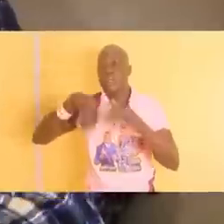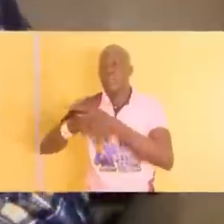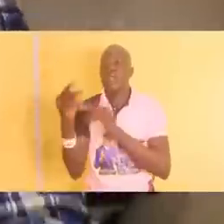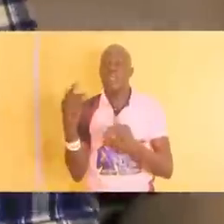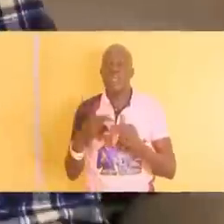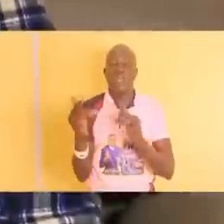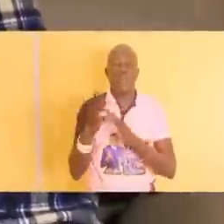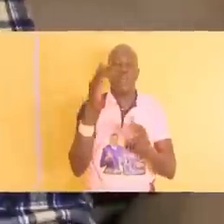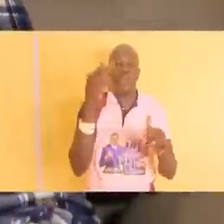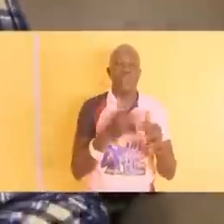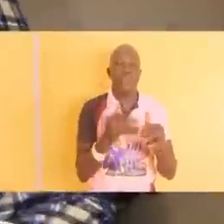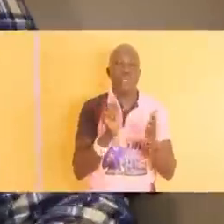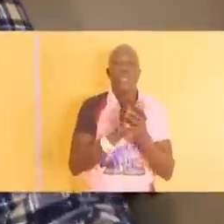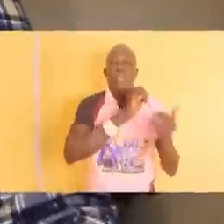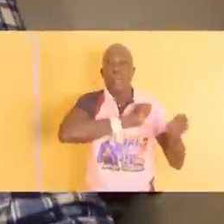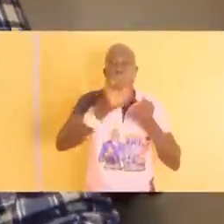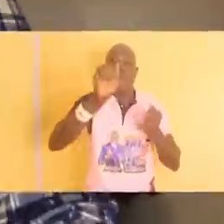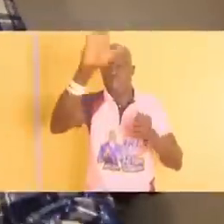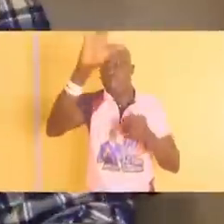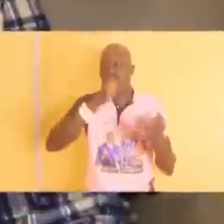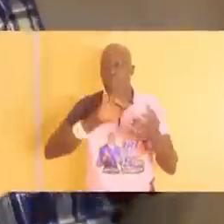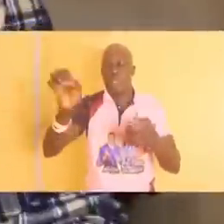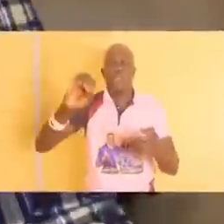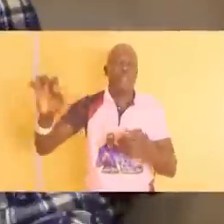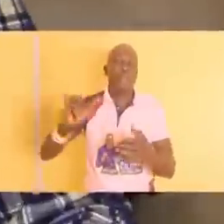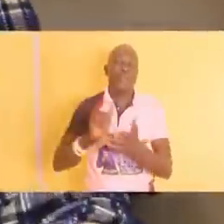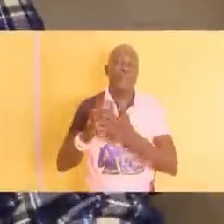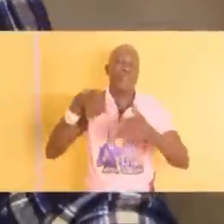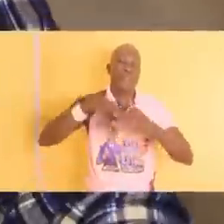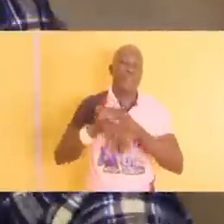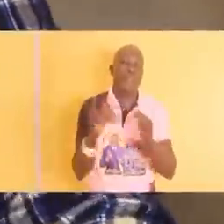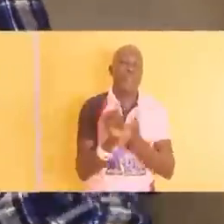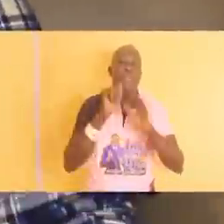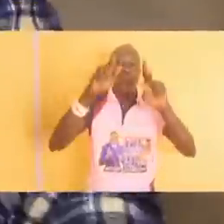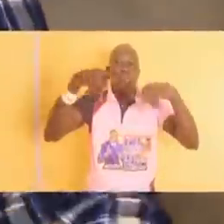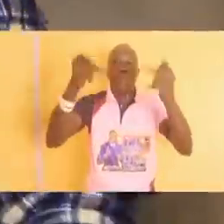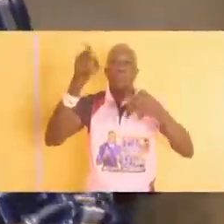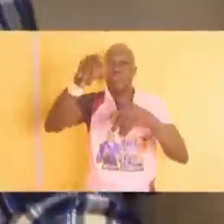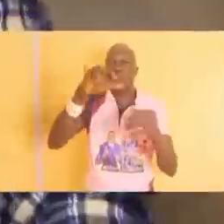the name of Jesus.